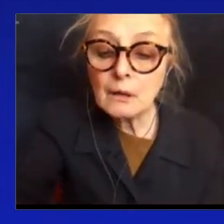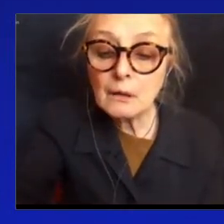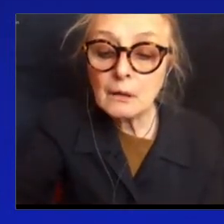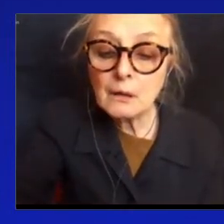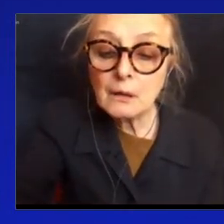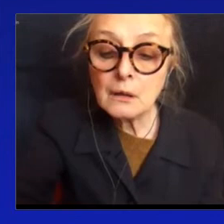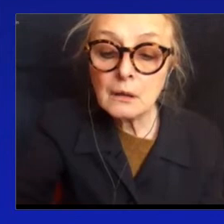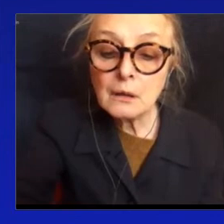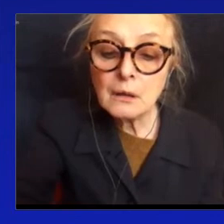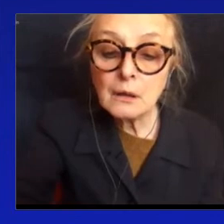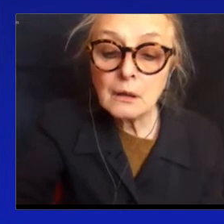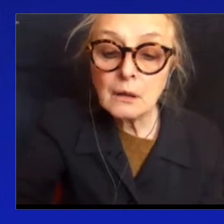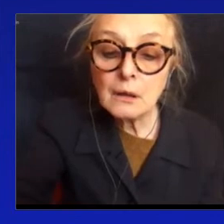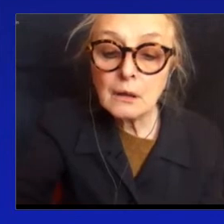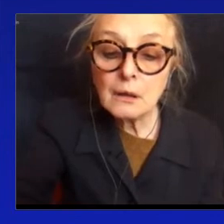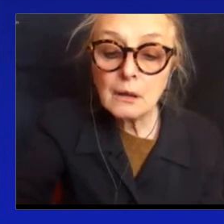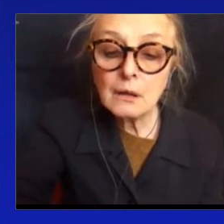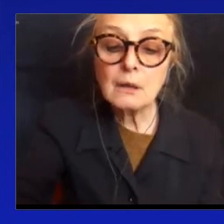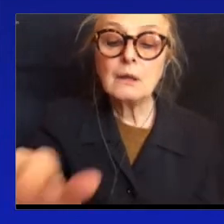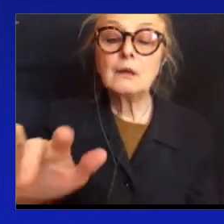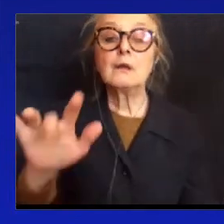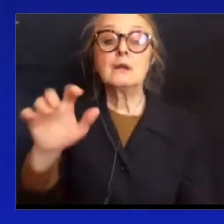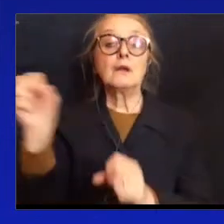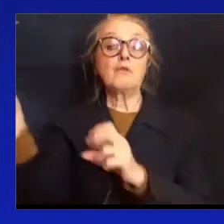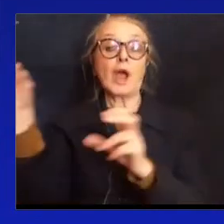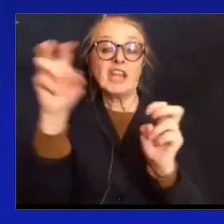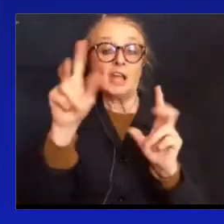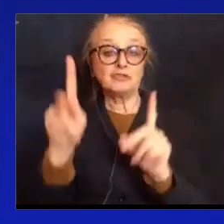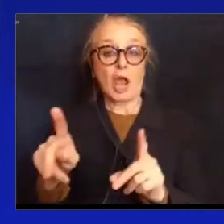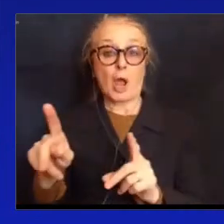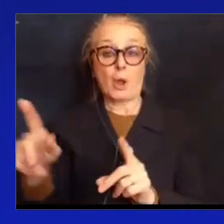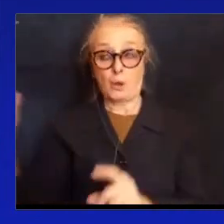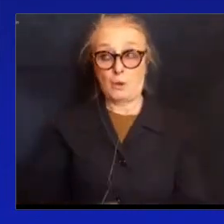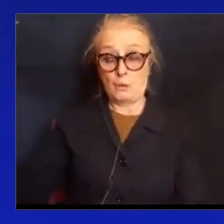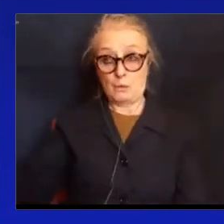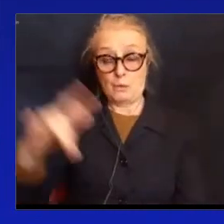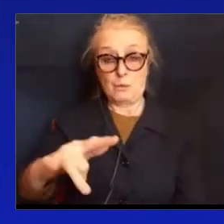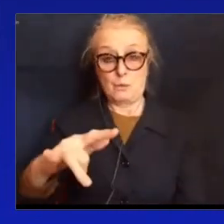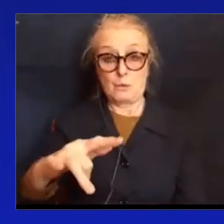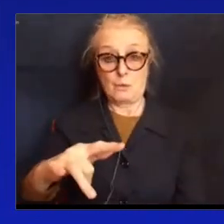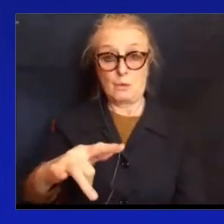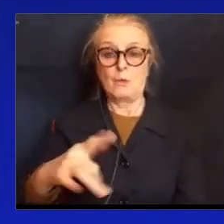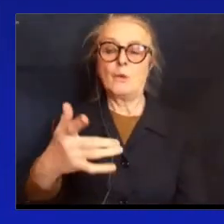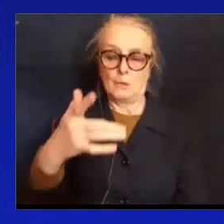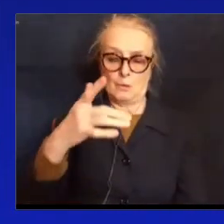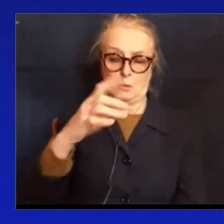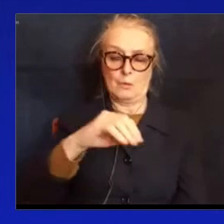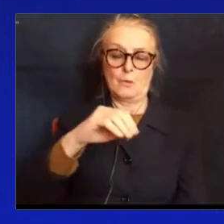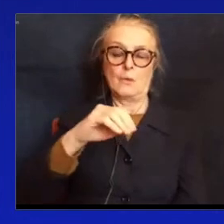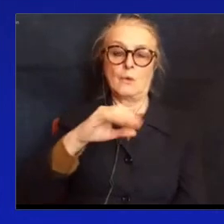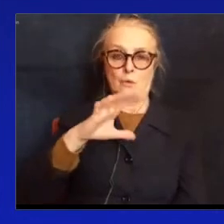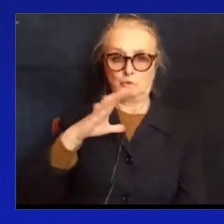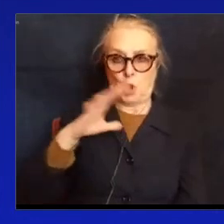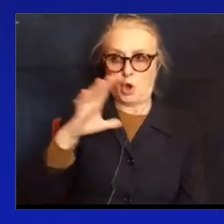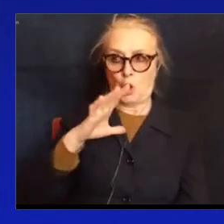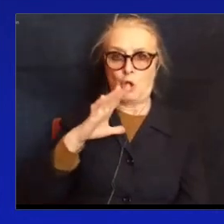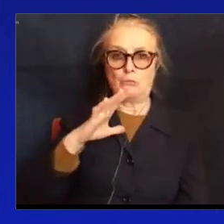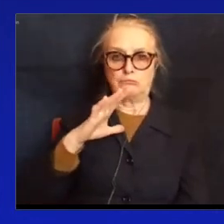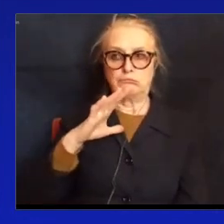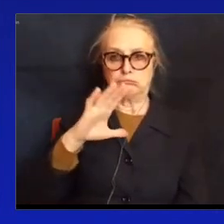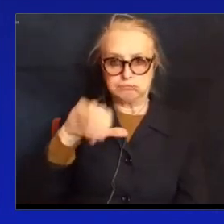Kingdom, and it's associated with a person who traveled from the United Kingdom, and